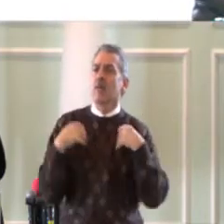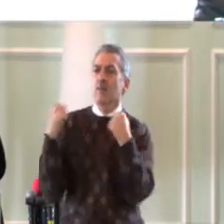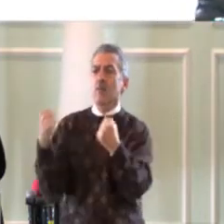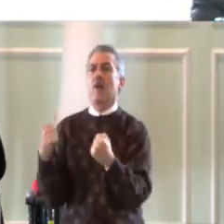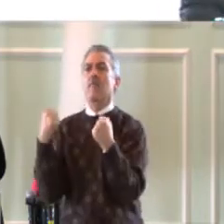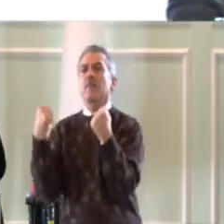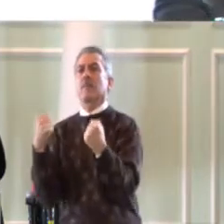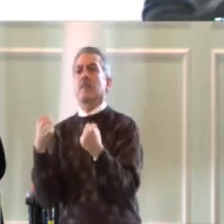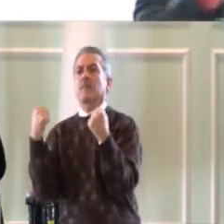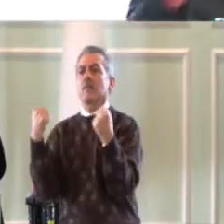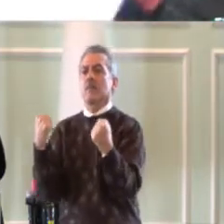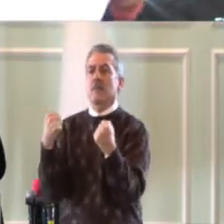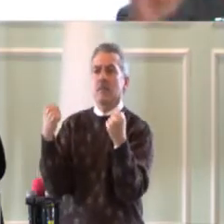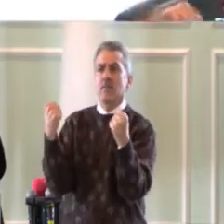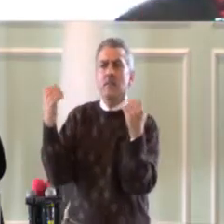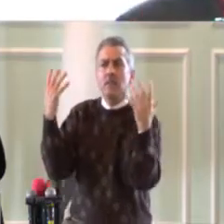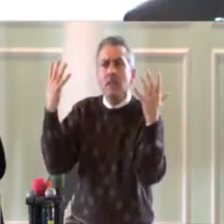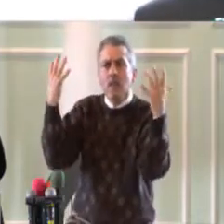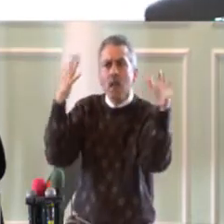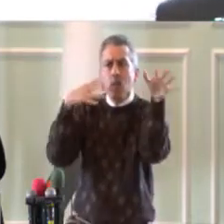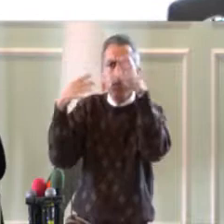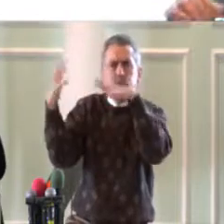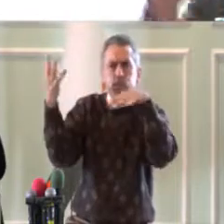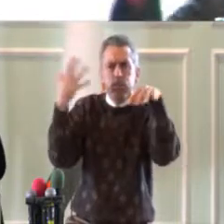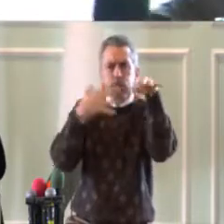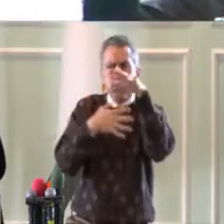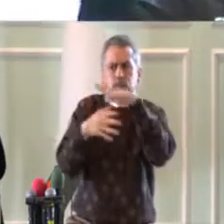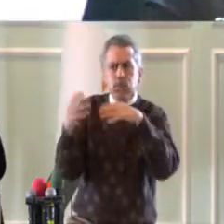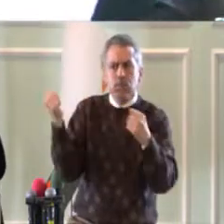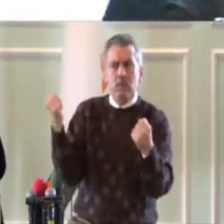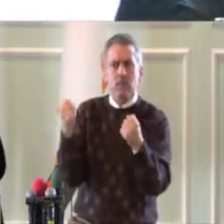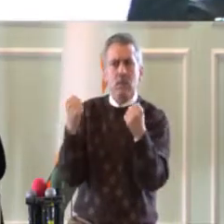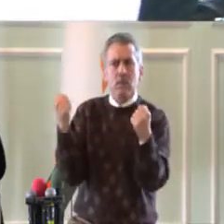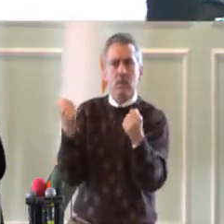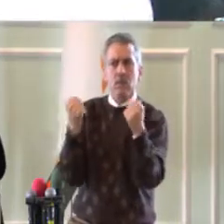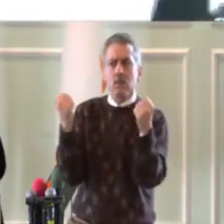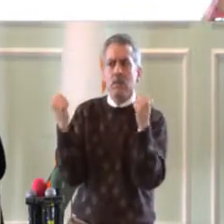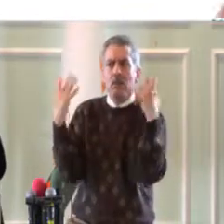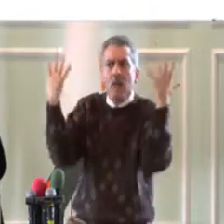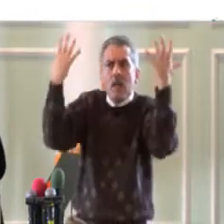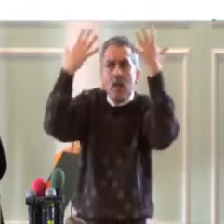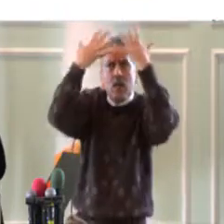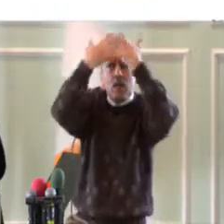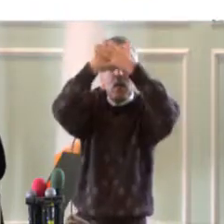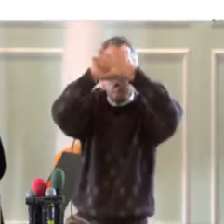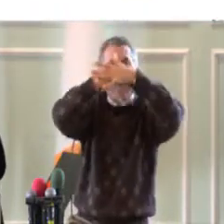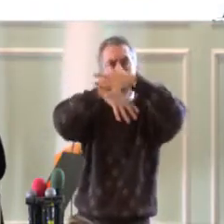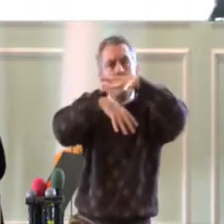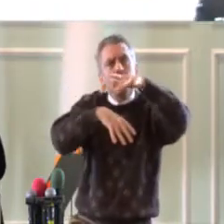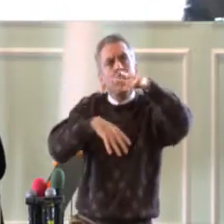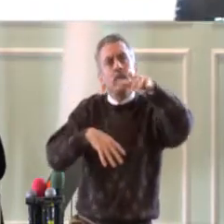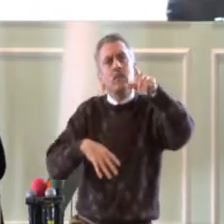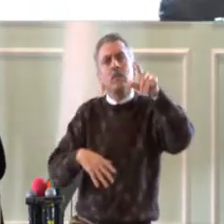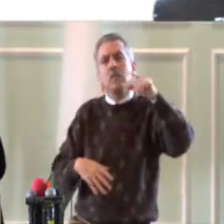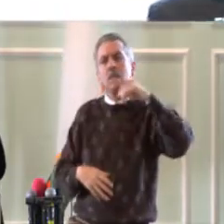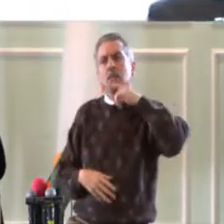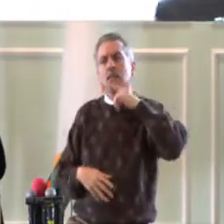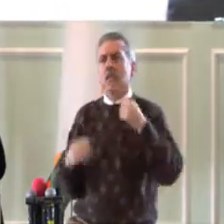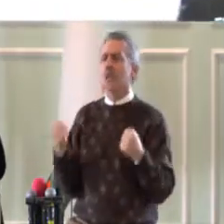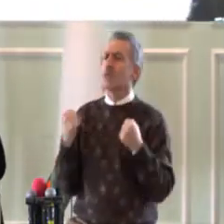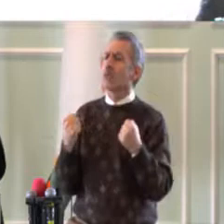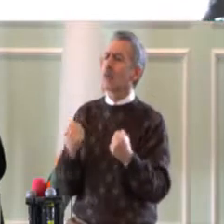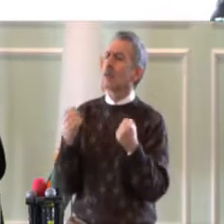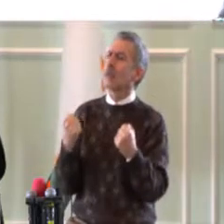driving, all of a sudden it started getting very windy. And the sky turned dark. And so I was driving